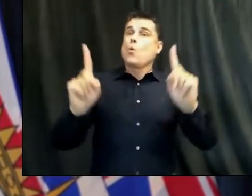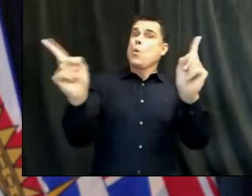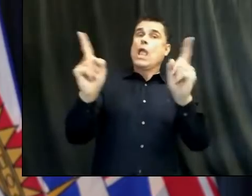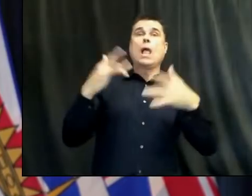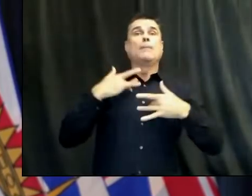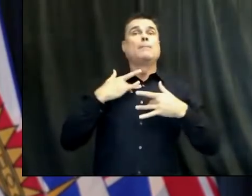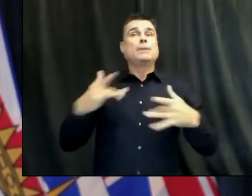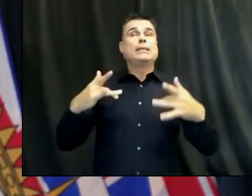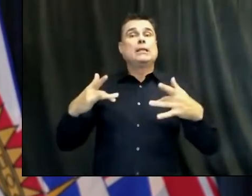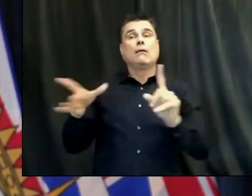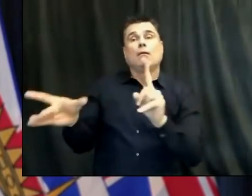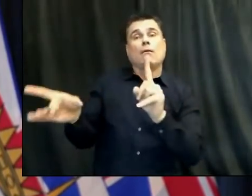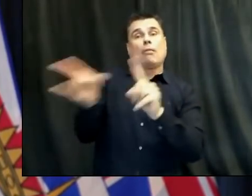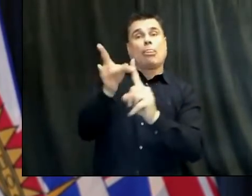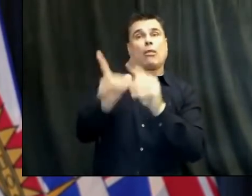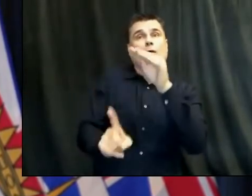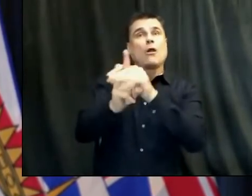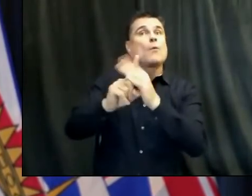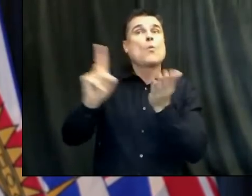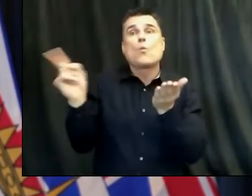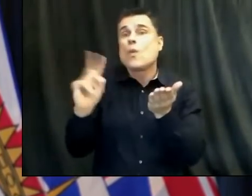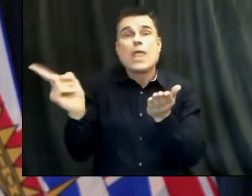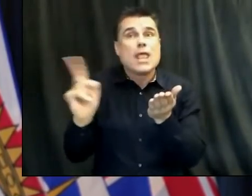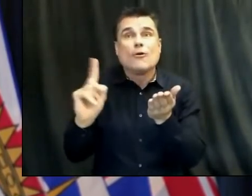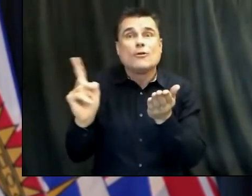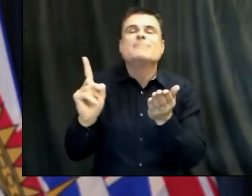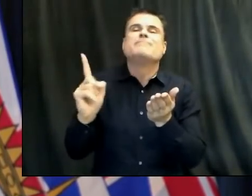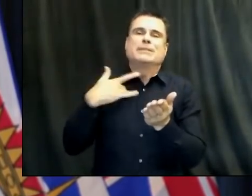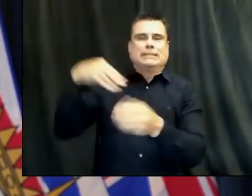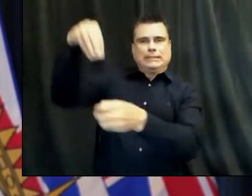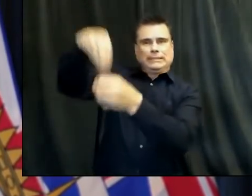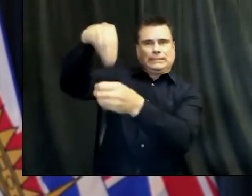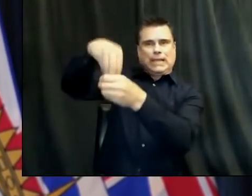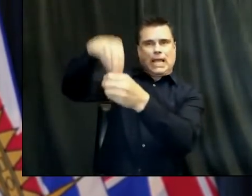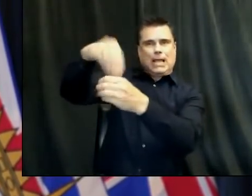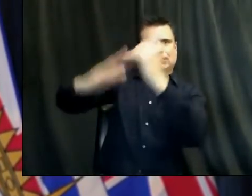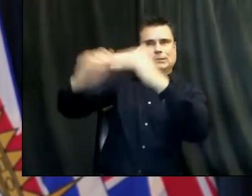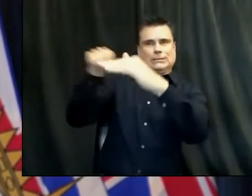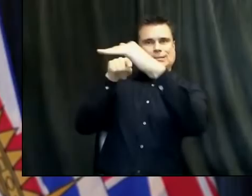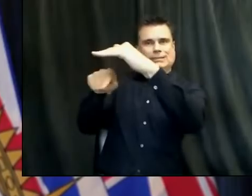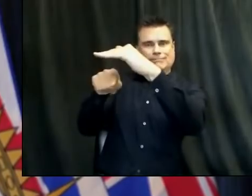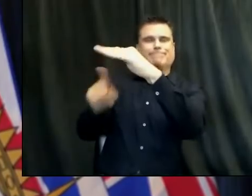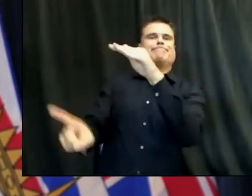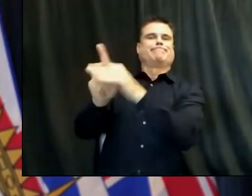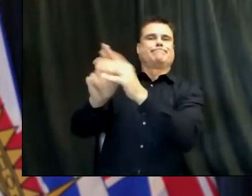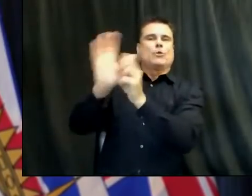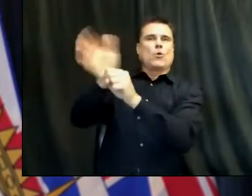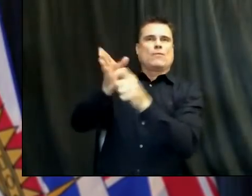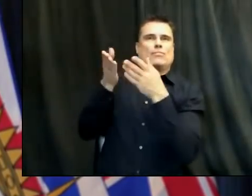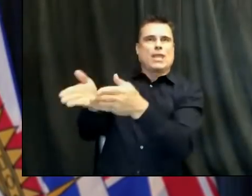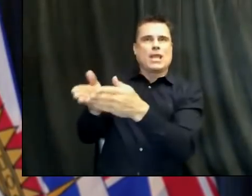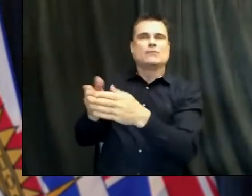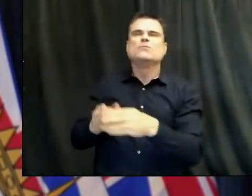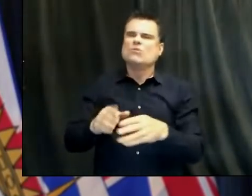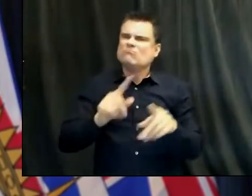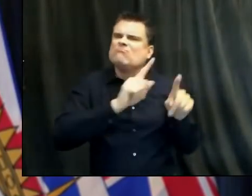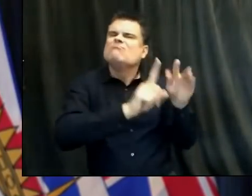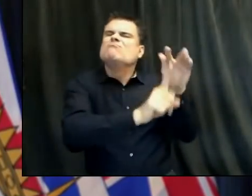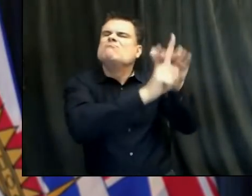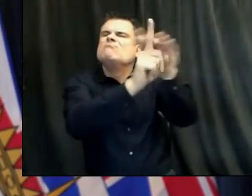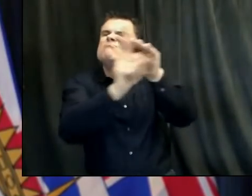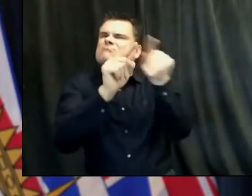those things, and we've talked about this a few times. We know that some settings are more risky than others. So